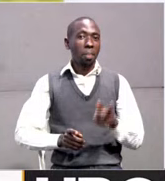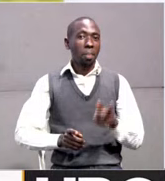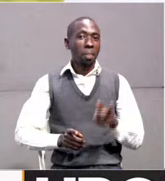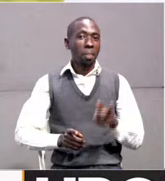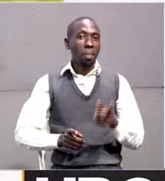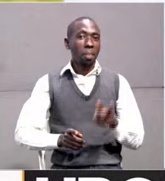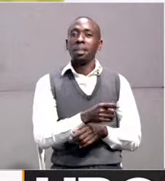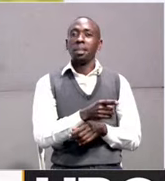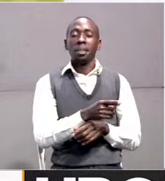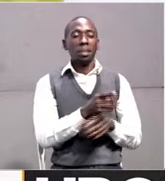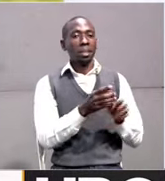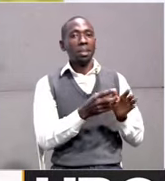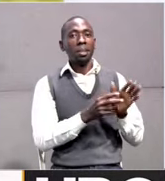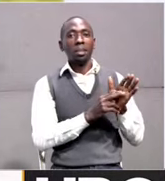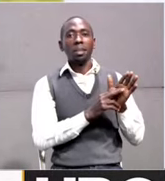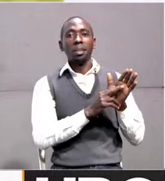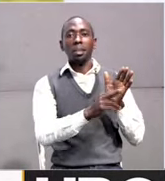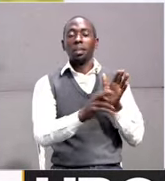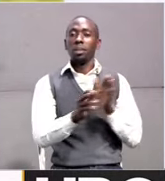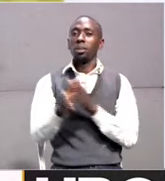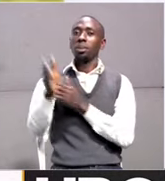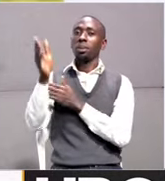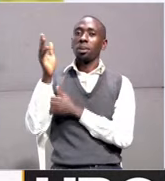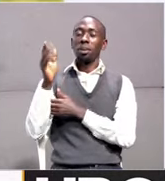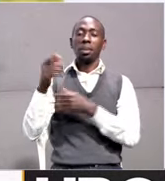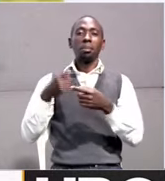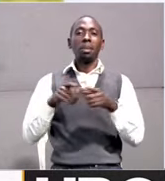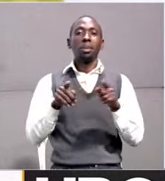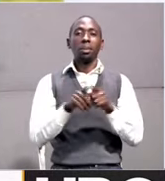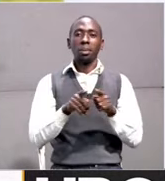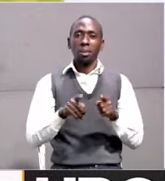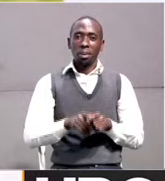but he was also a great teacher.